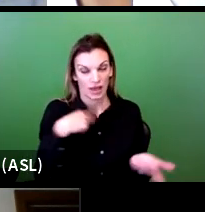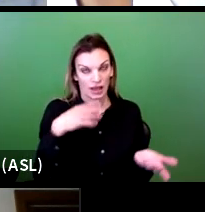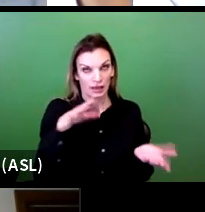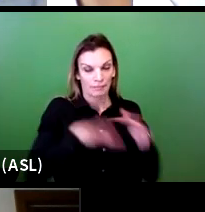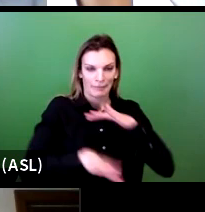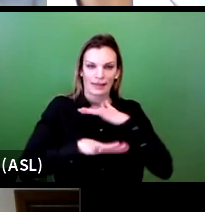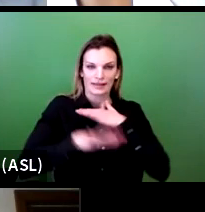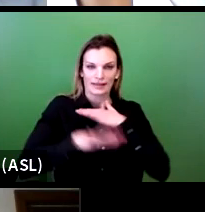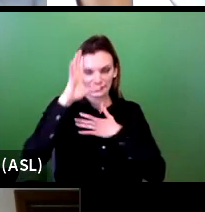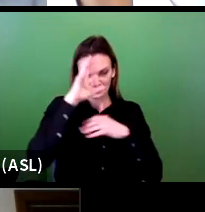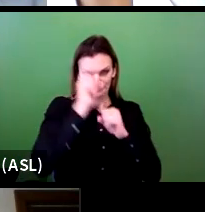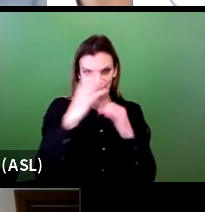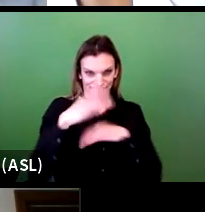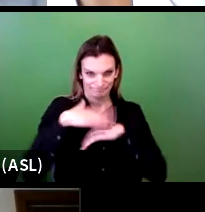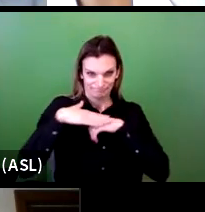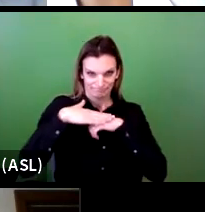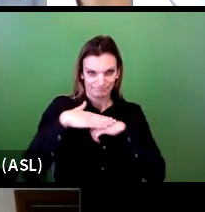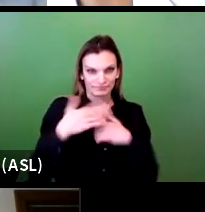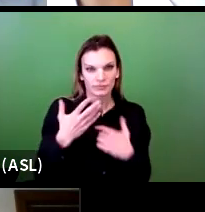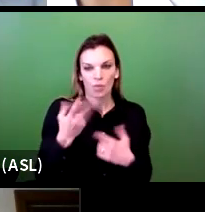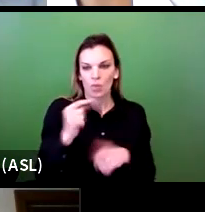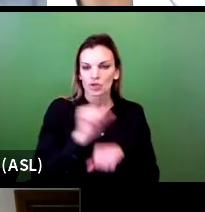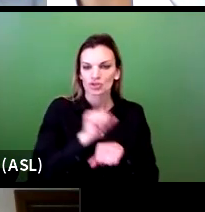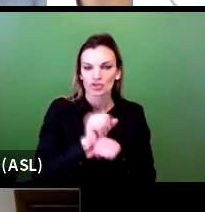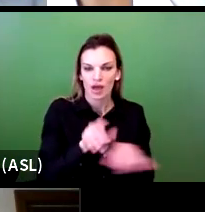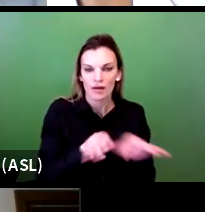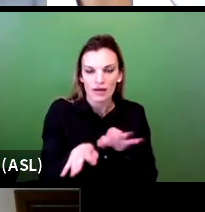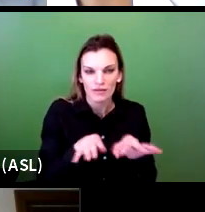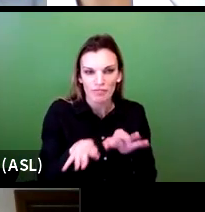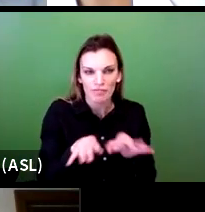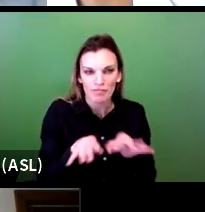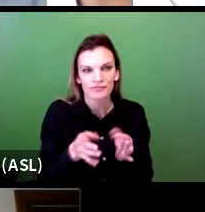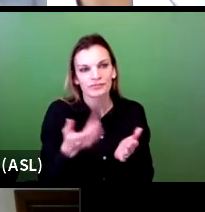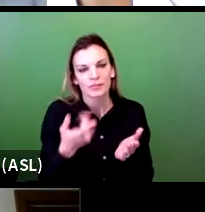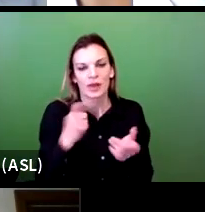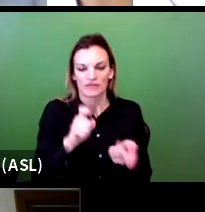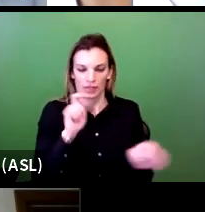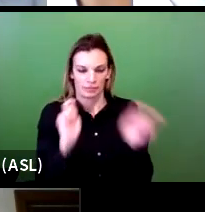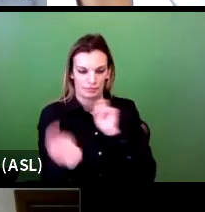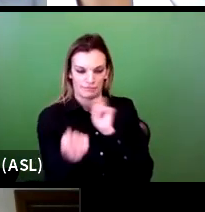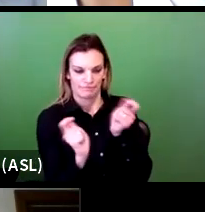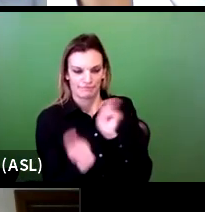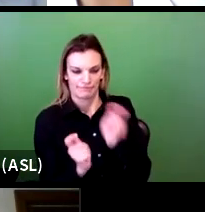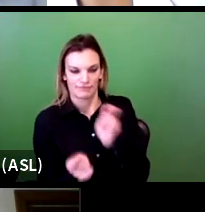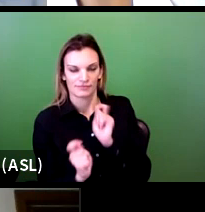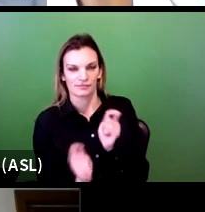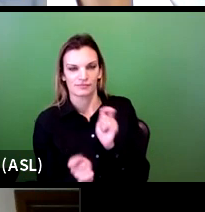in the job description, and we may want to refine or sort of, as a commission, come up with